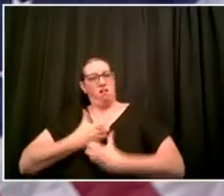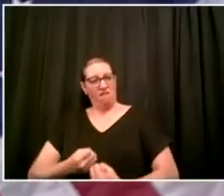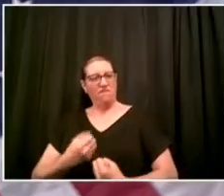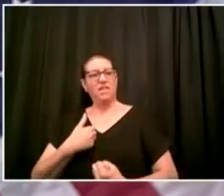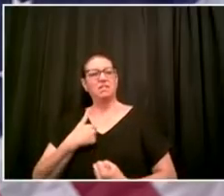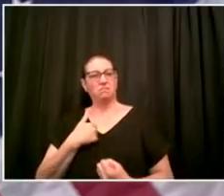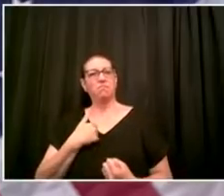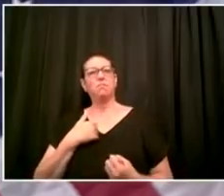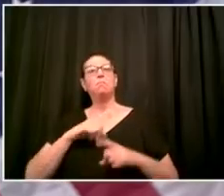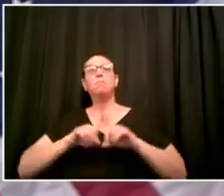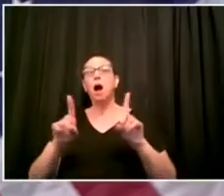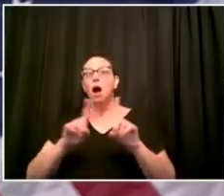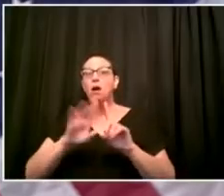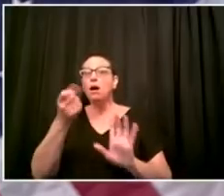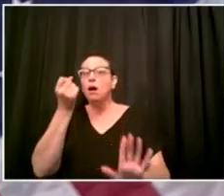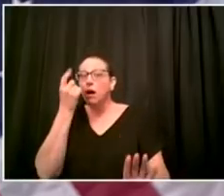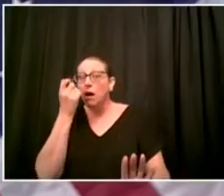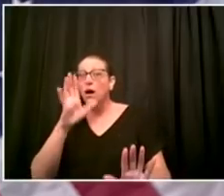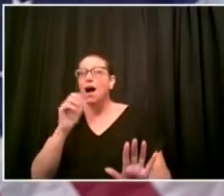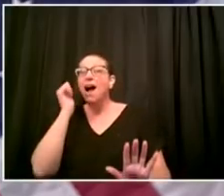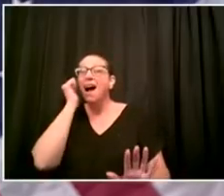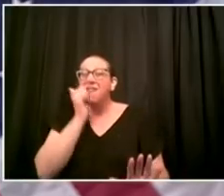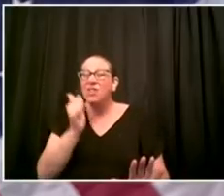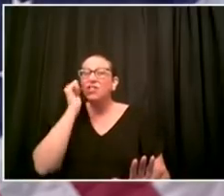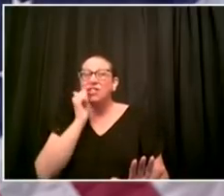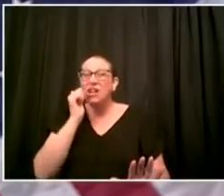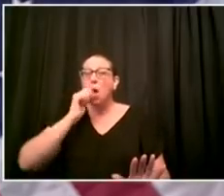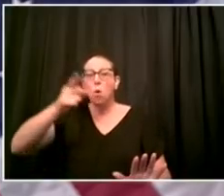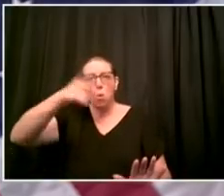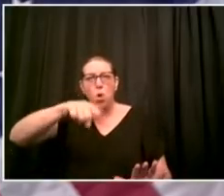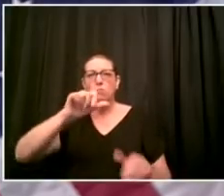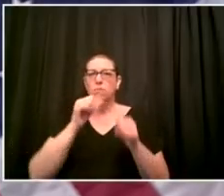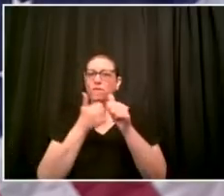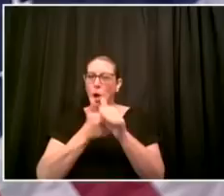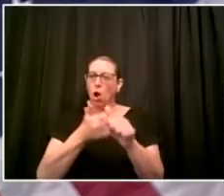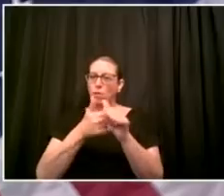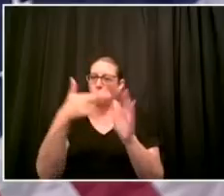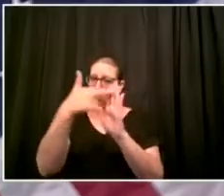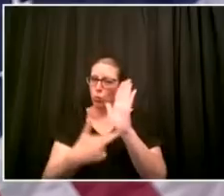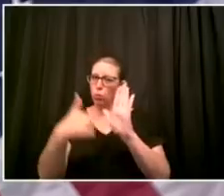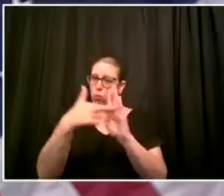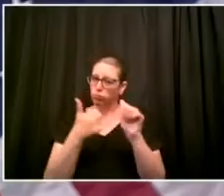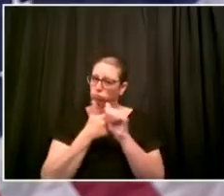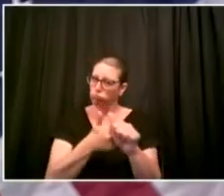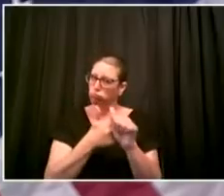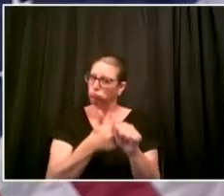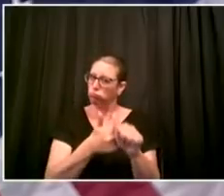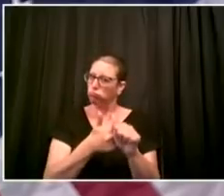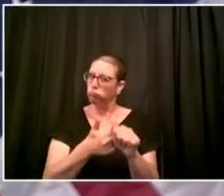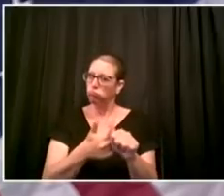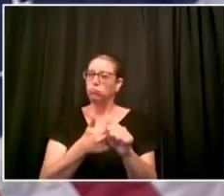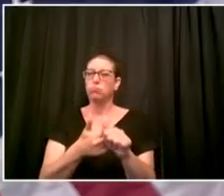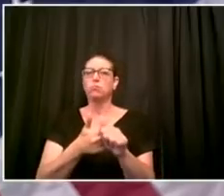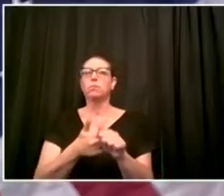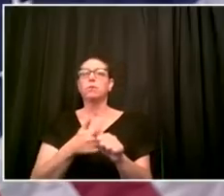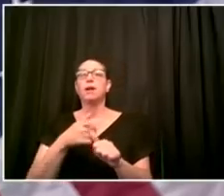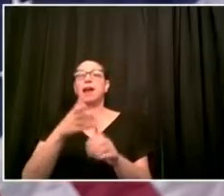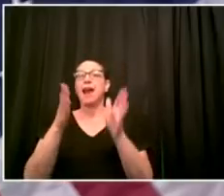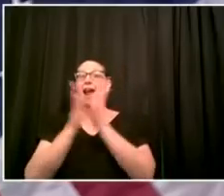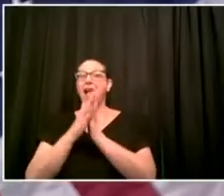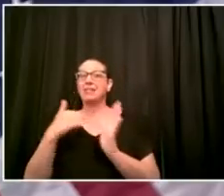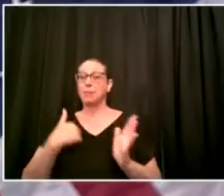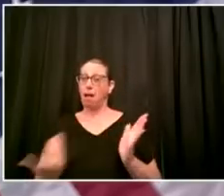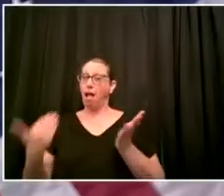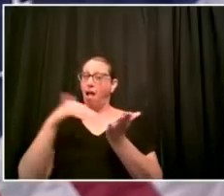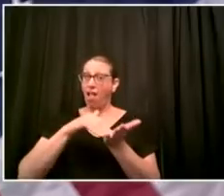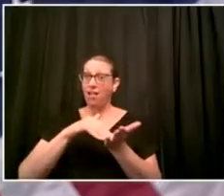a number of days. So I'll always put down a disclaimer. Ask me in a few days if we're still on track, and then ask me a few days after